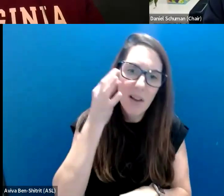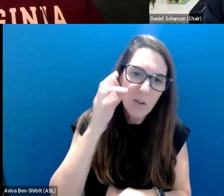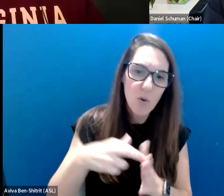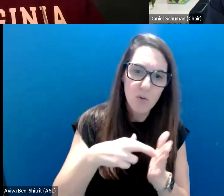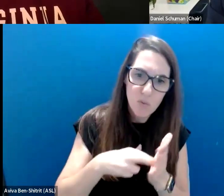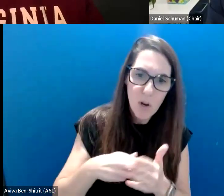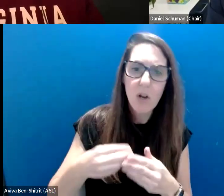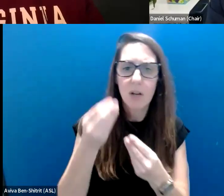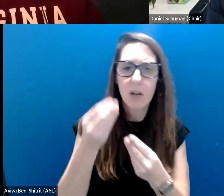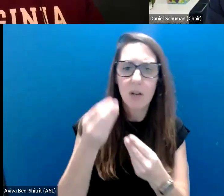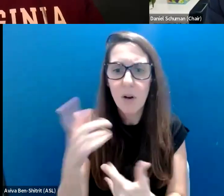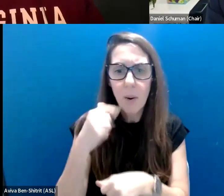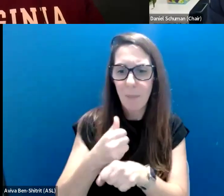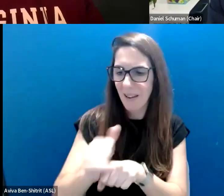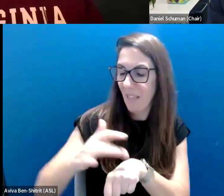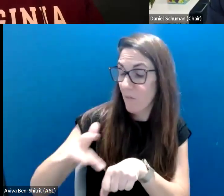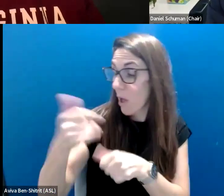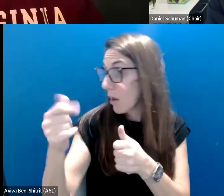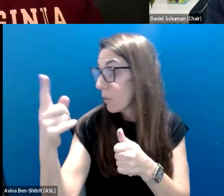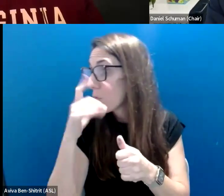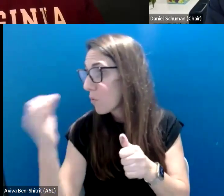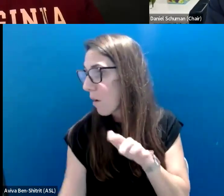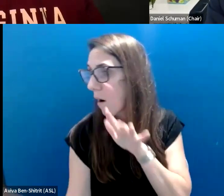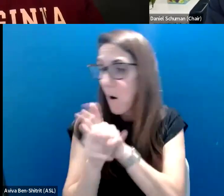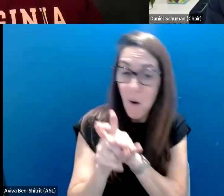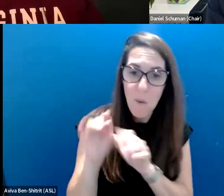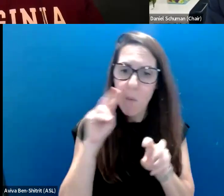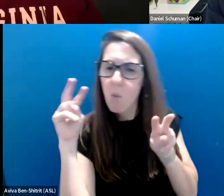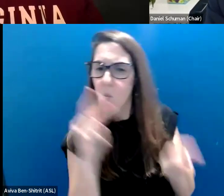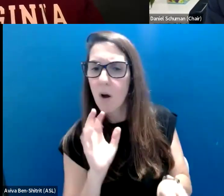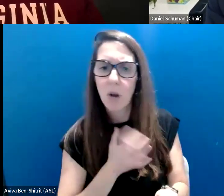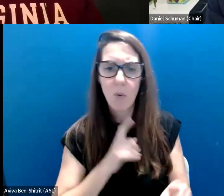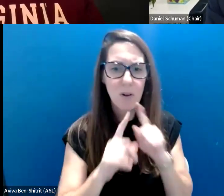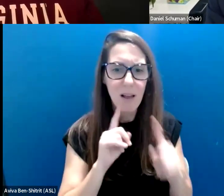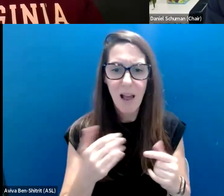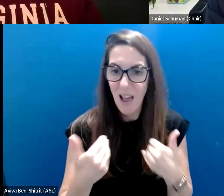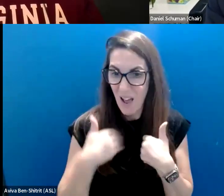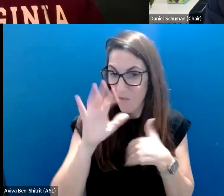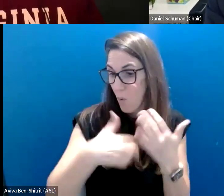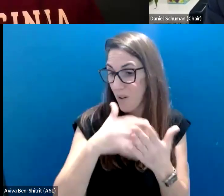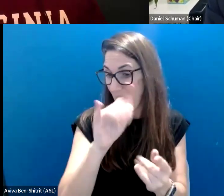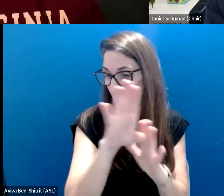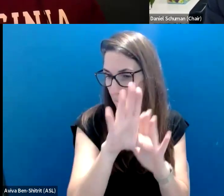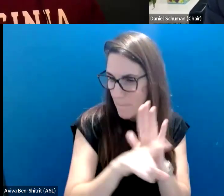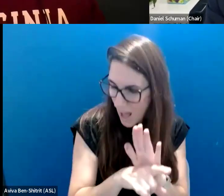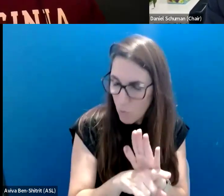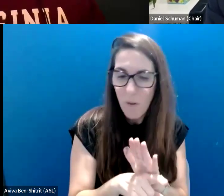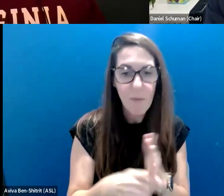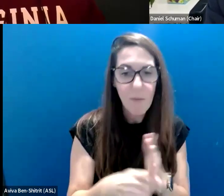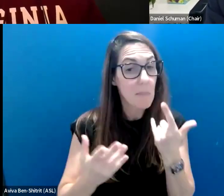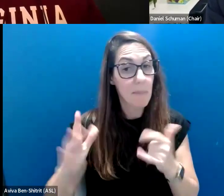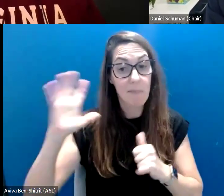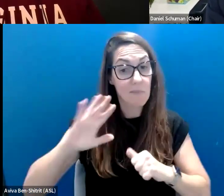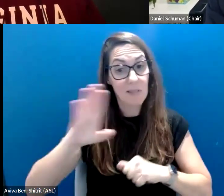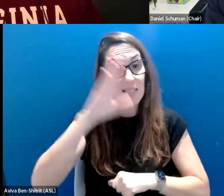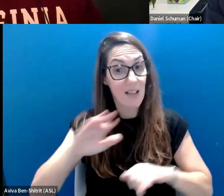making this available to anyone who wants to pop in and see the conversation, the fact that there is this background, maybe it hasn't been done before,